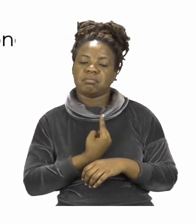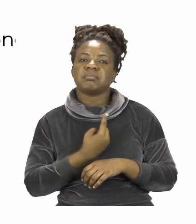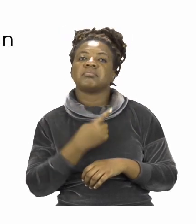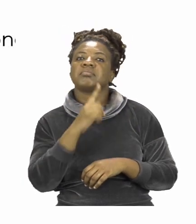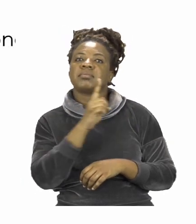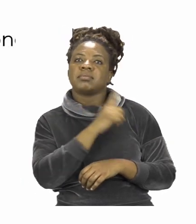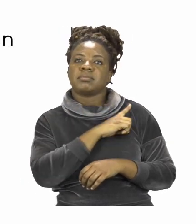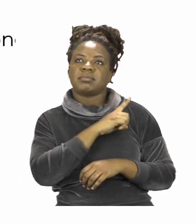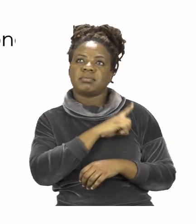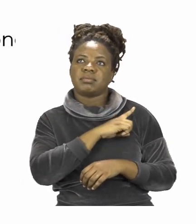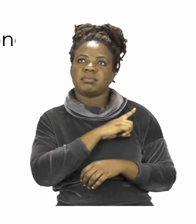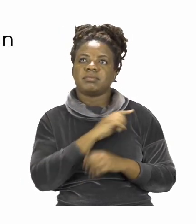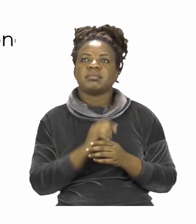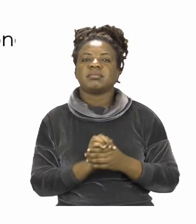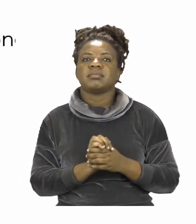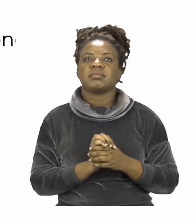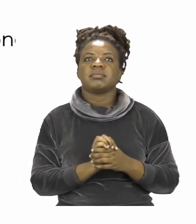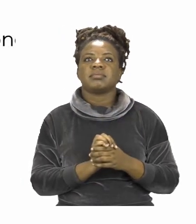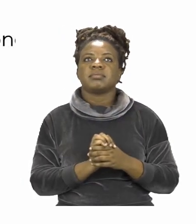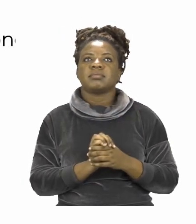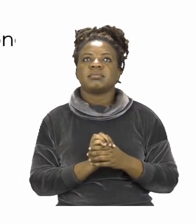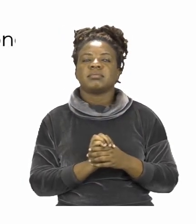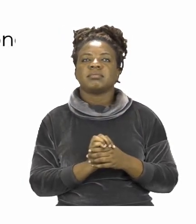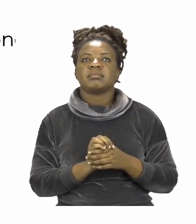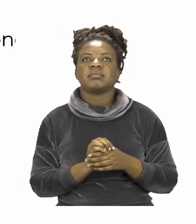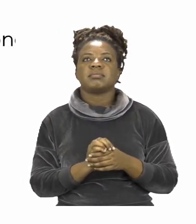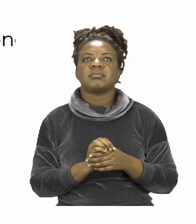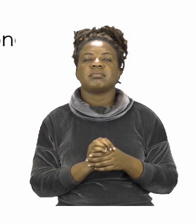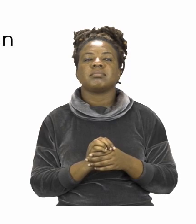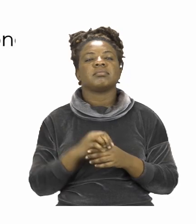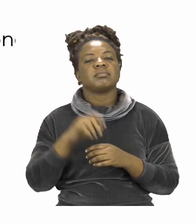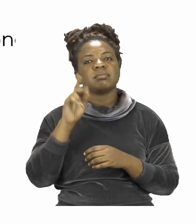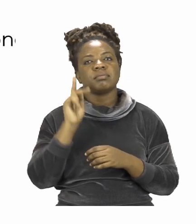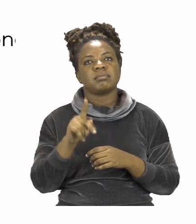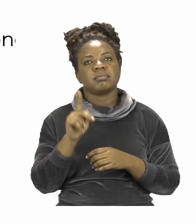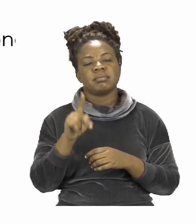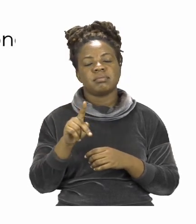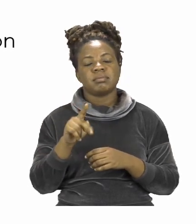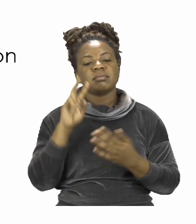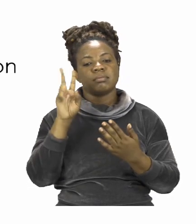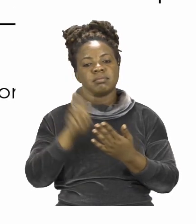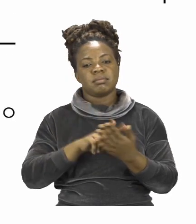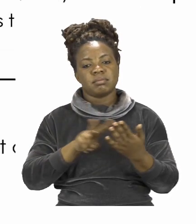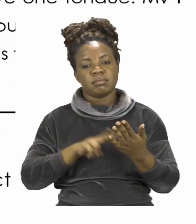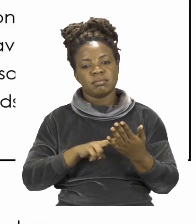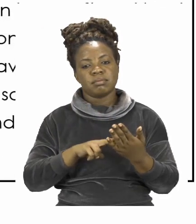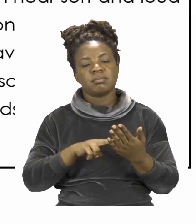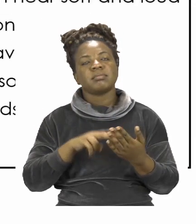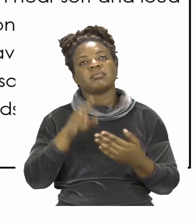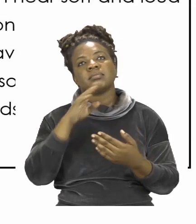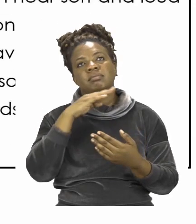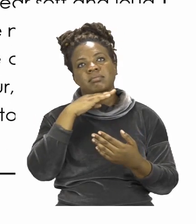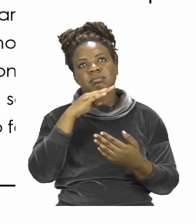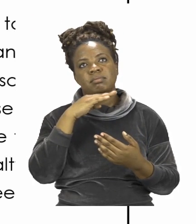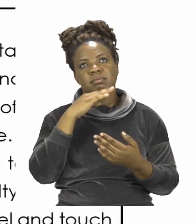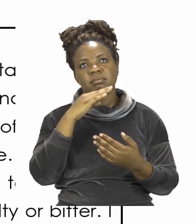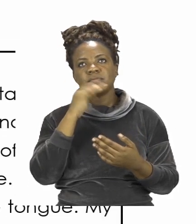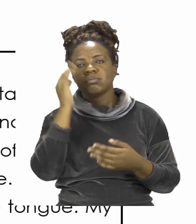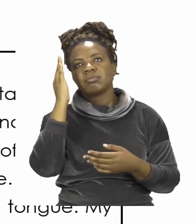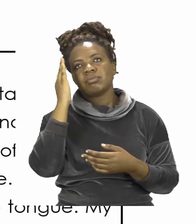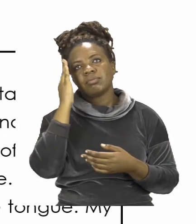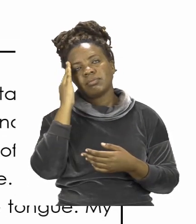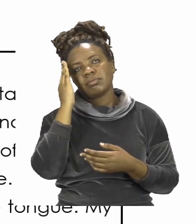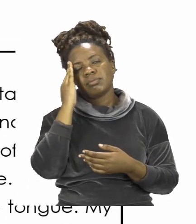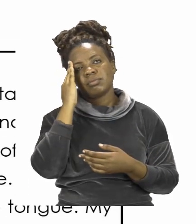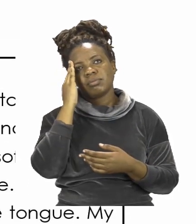Now that we have read the questions, it's time for us to go back into the story and read it a second time so that we can